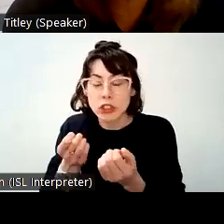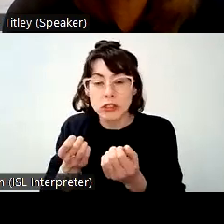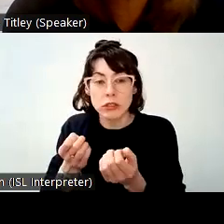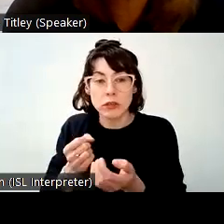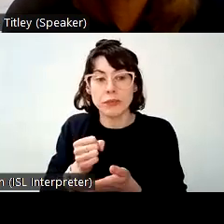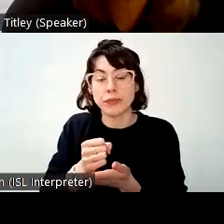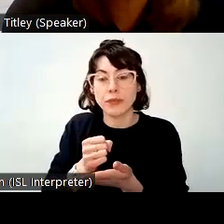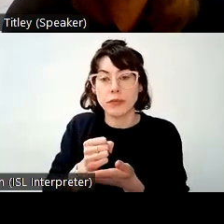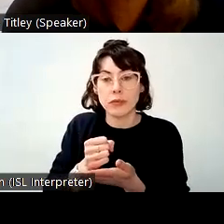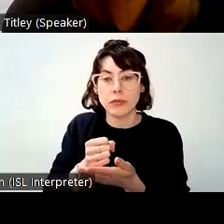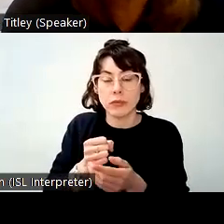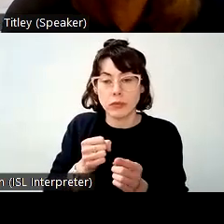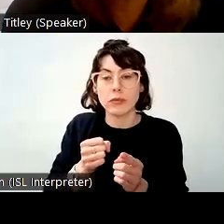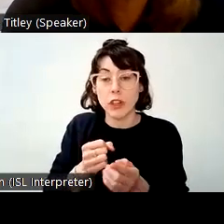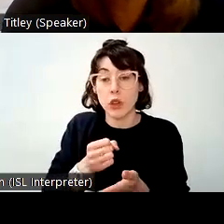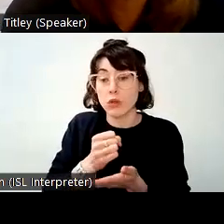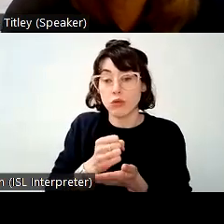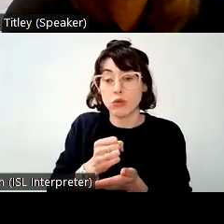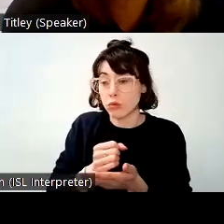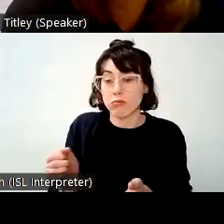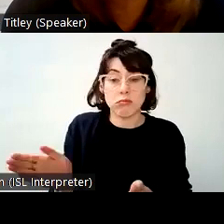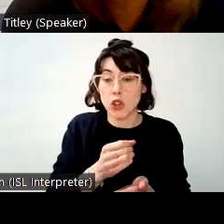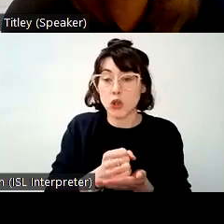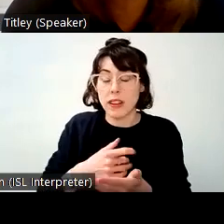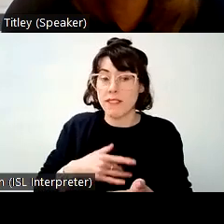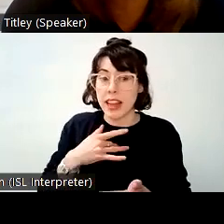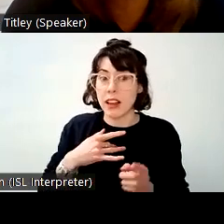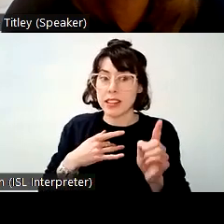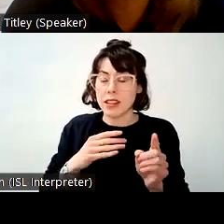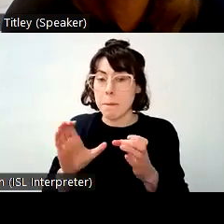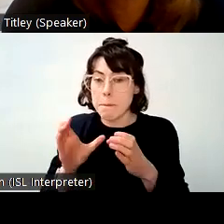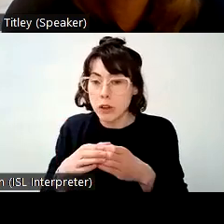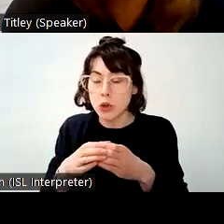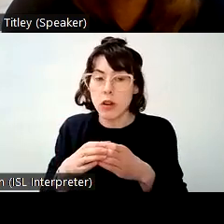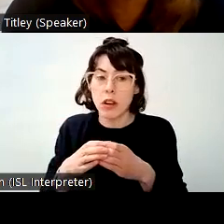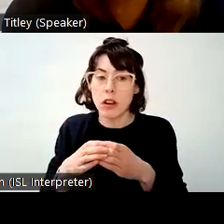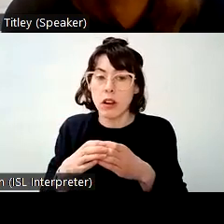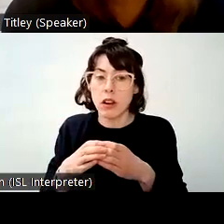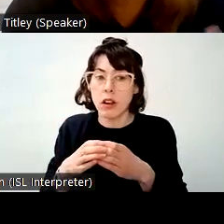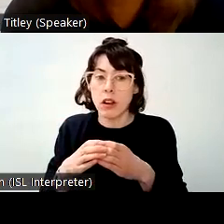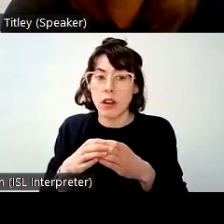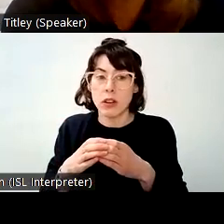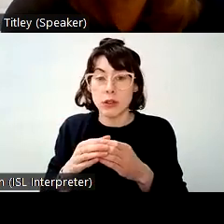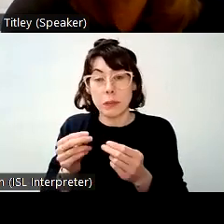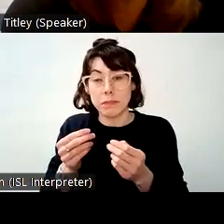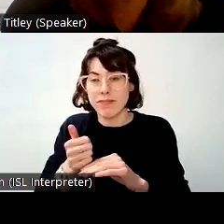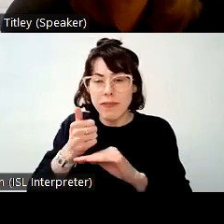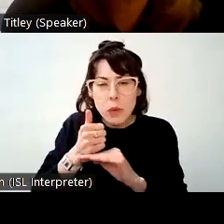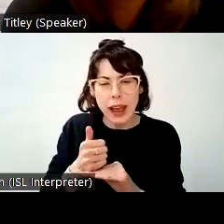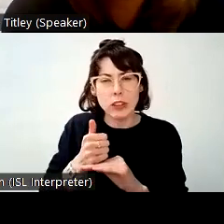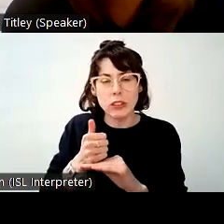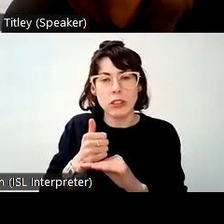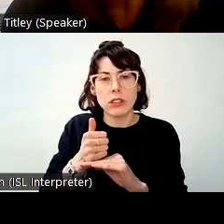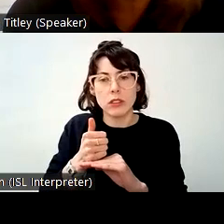So, across the board, they said that this module was a really essential kind of, I suppose, foundation through which then they could use